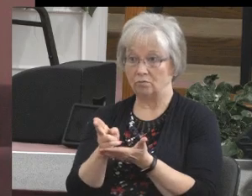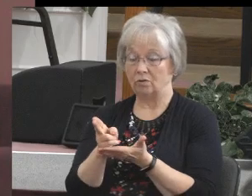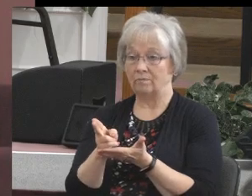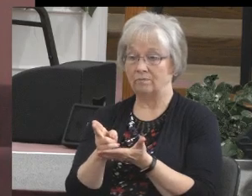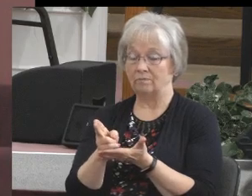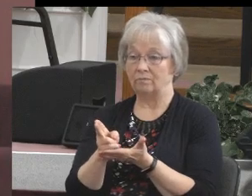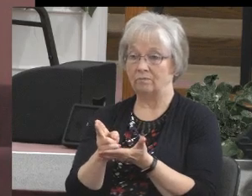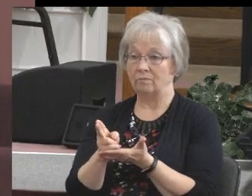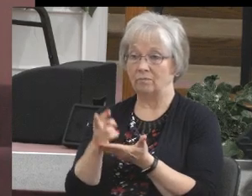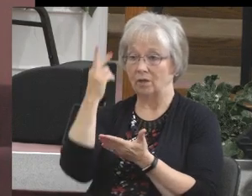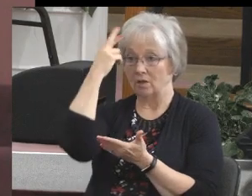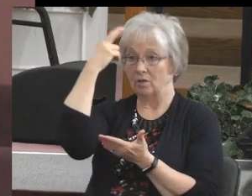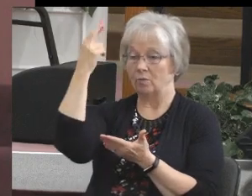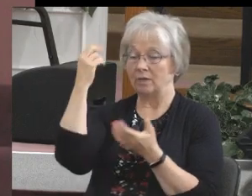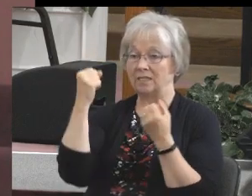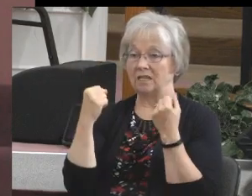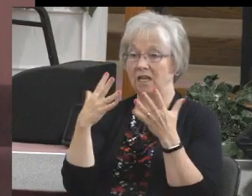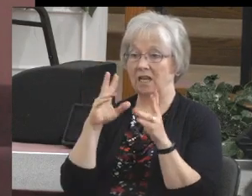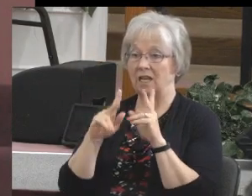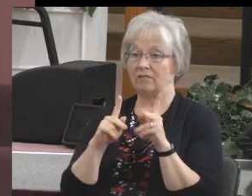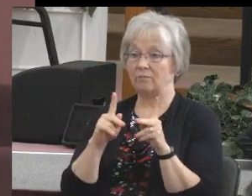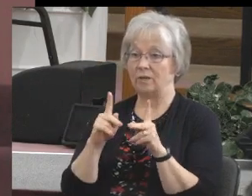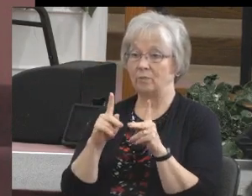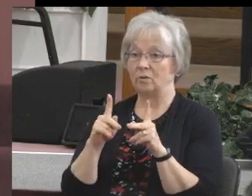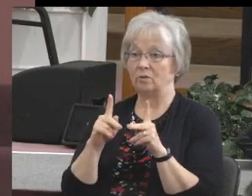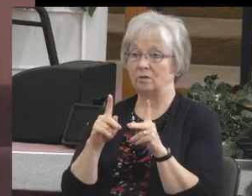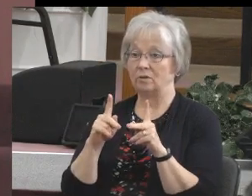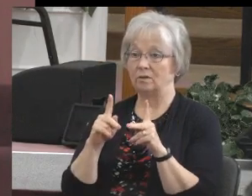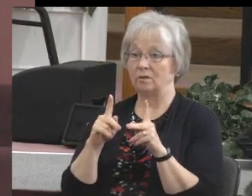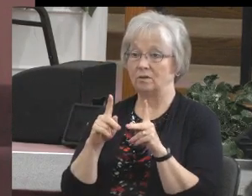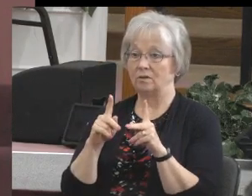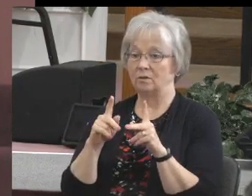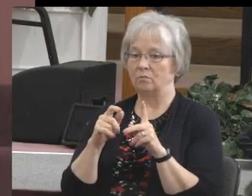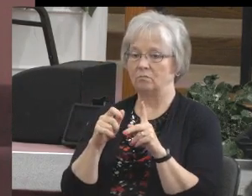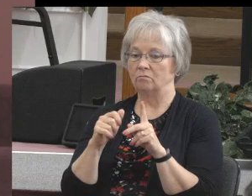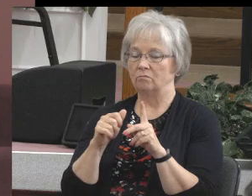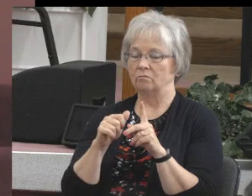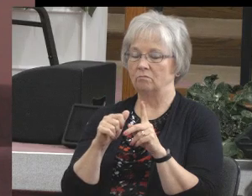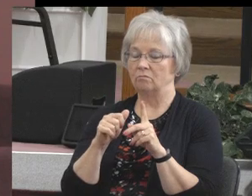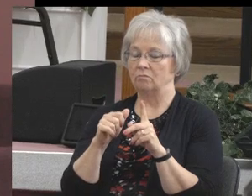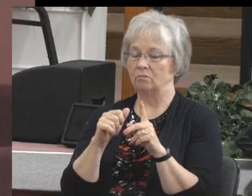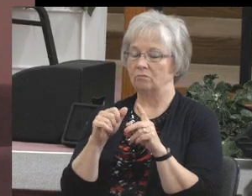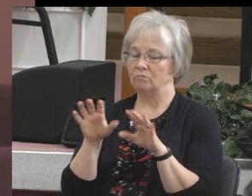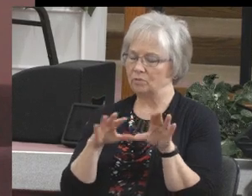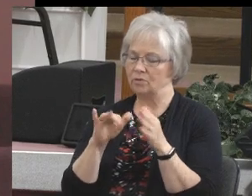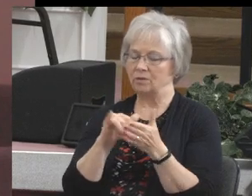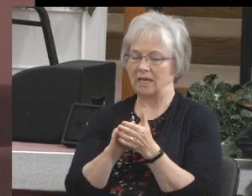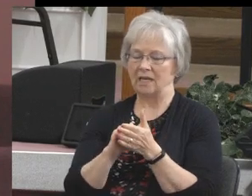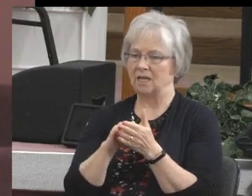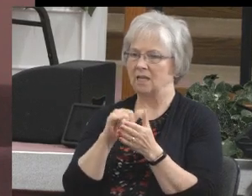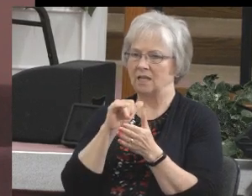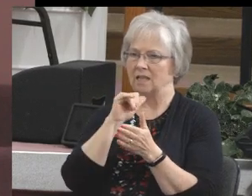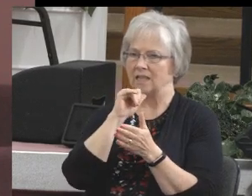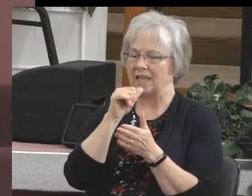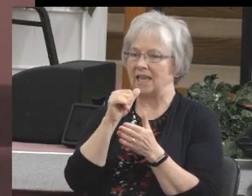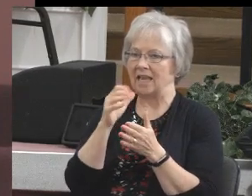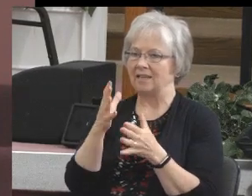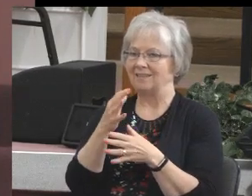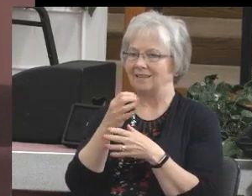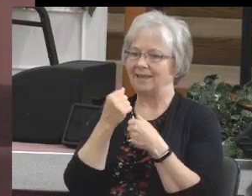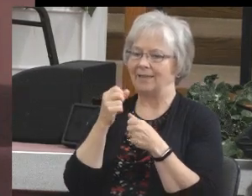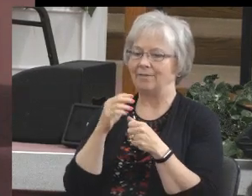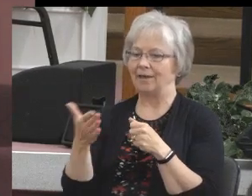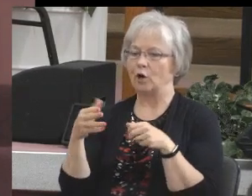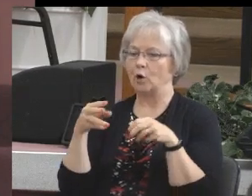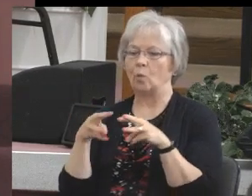the reason that many choose to take this action is because they are a minority that cannot get their way. They cannot get